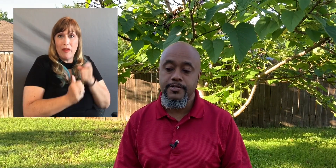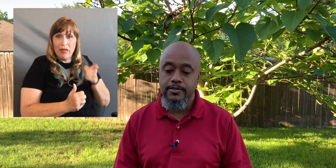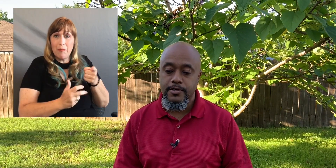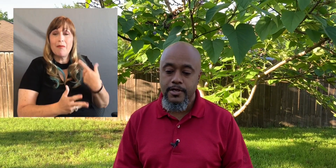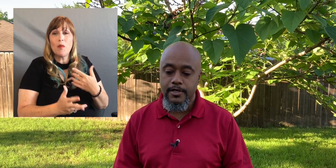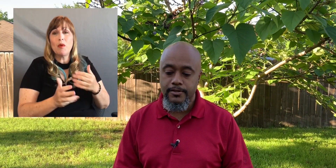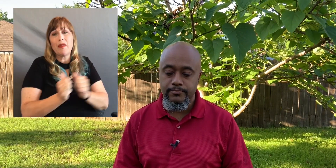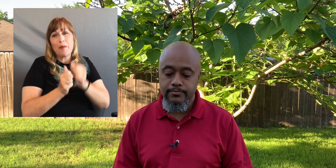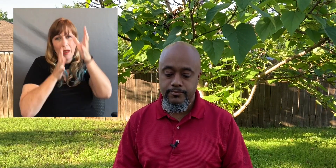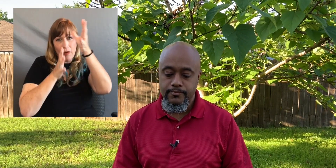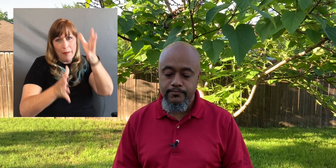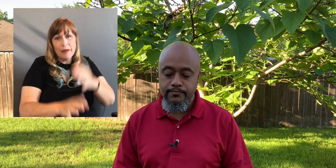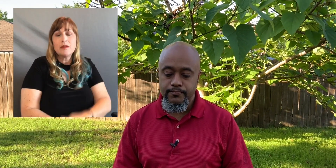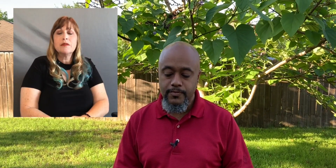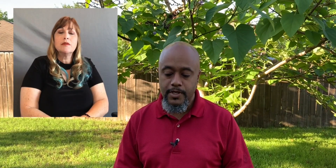grandparents.